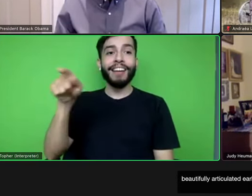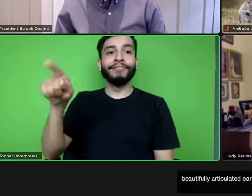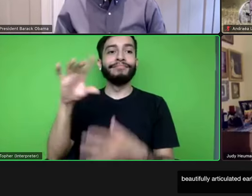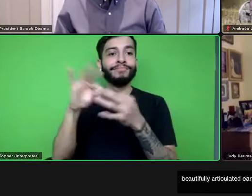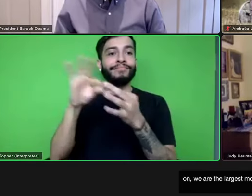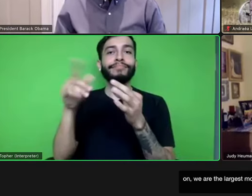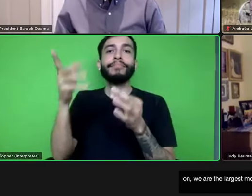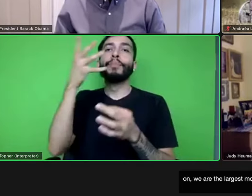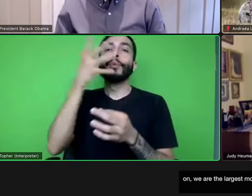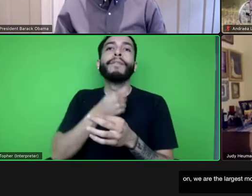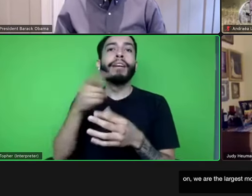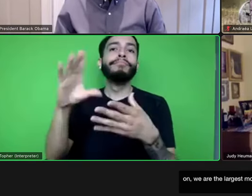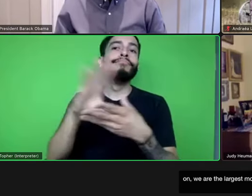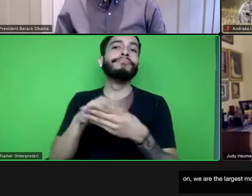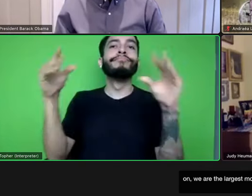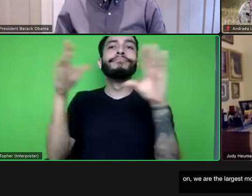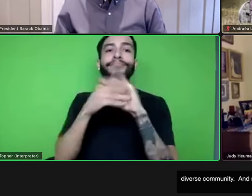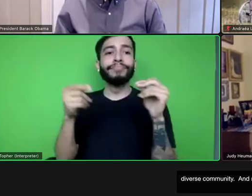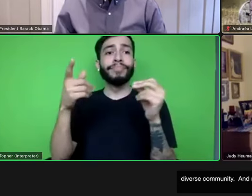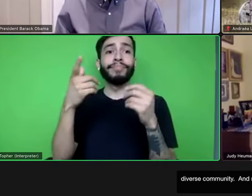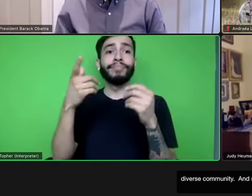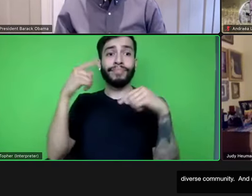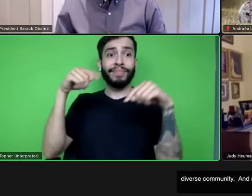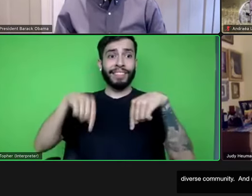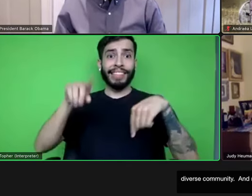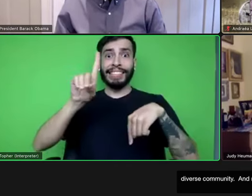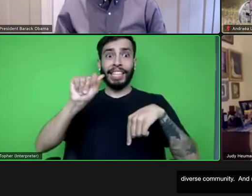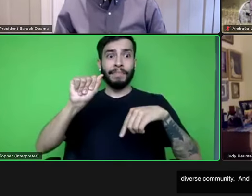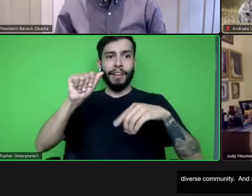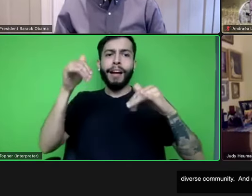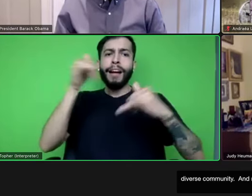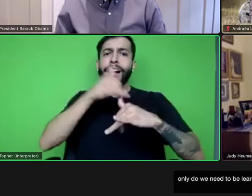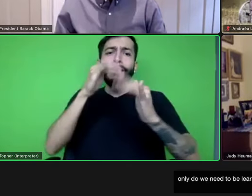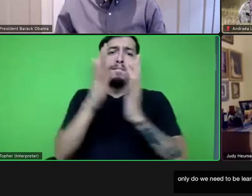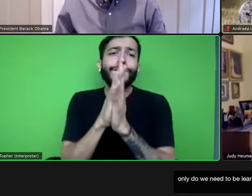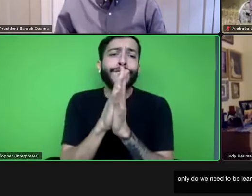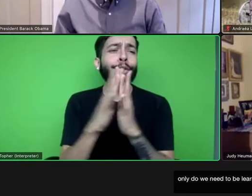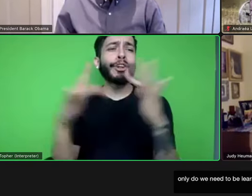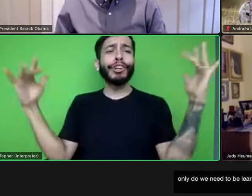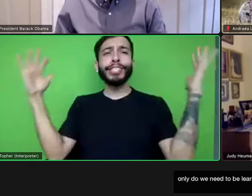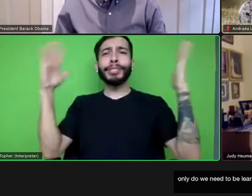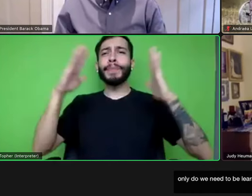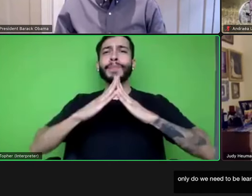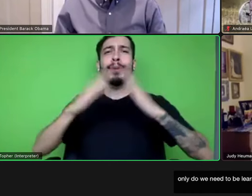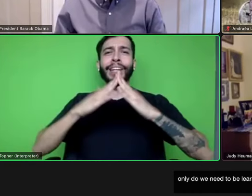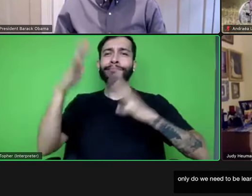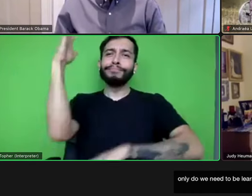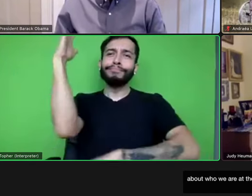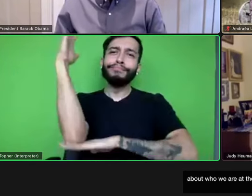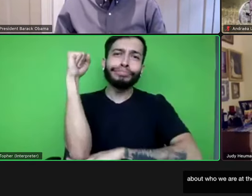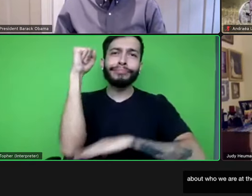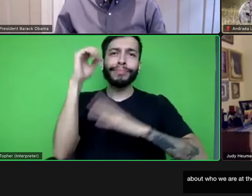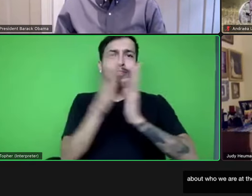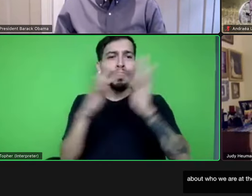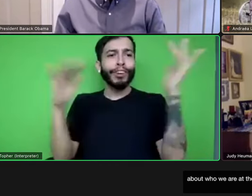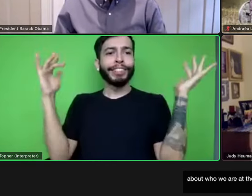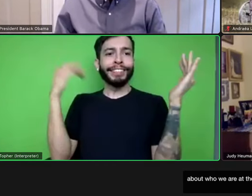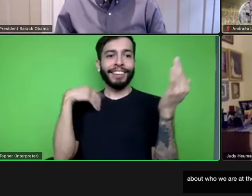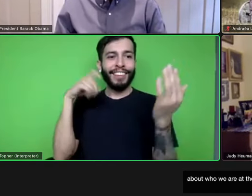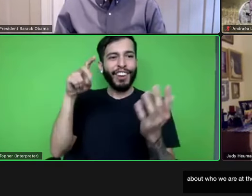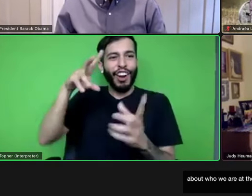And not only do we need to be learning about who we are at the disability community, bringing and expanding